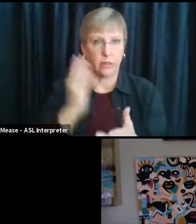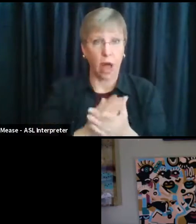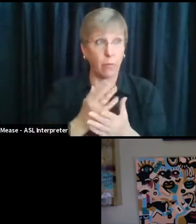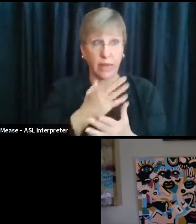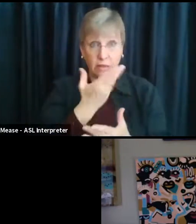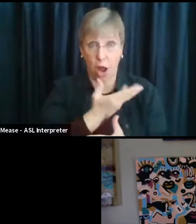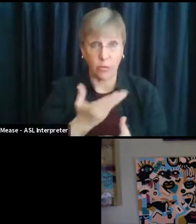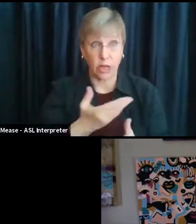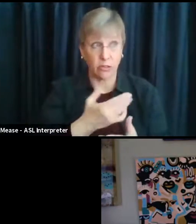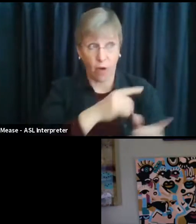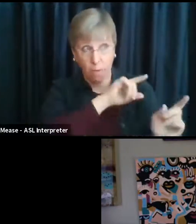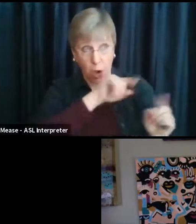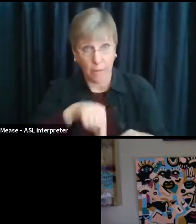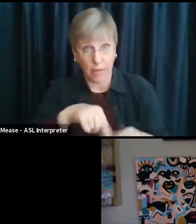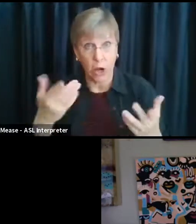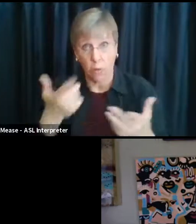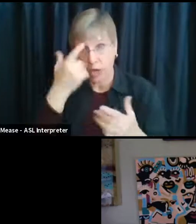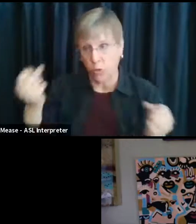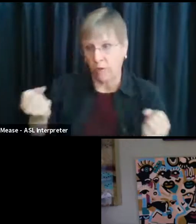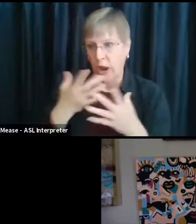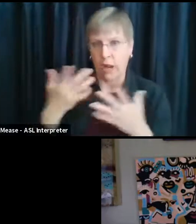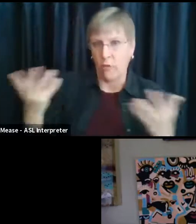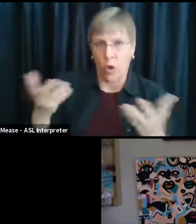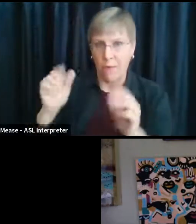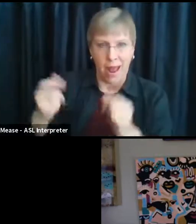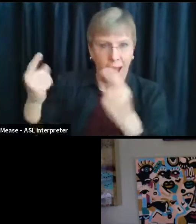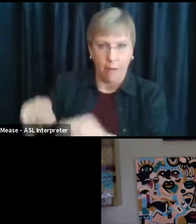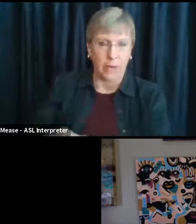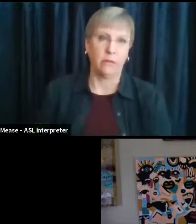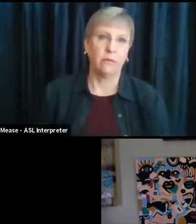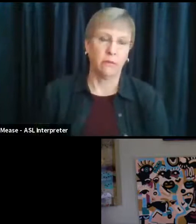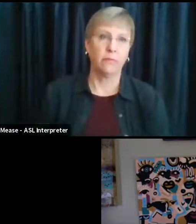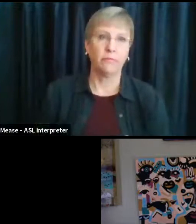coming just because we fear what we might do.